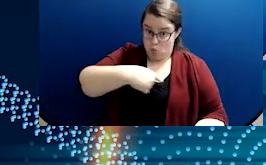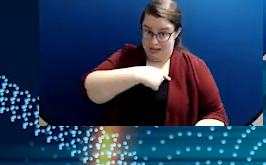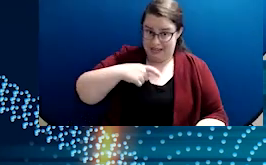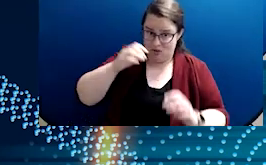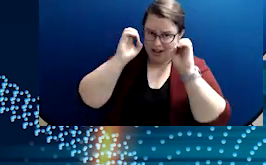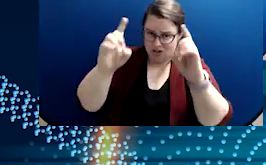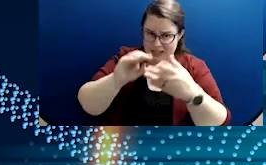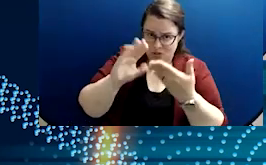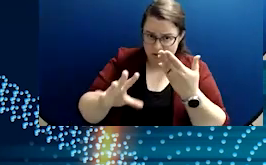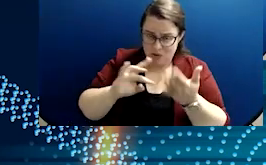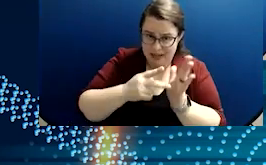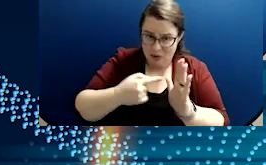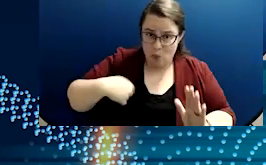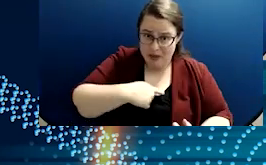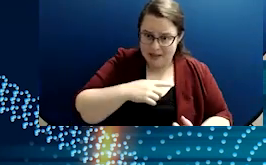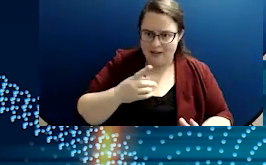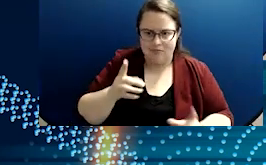college, some sort of